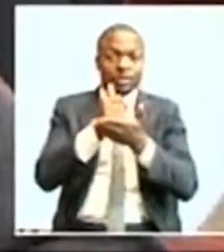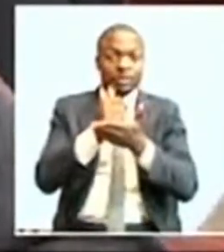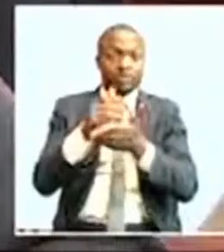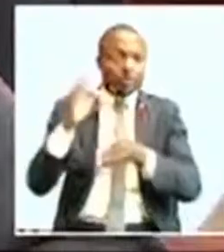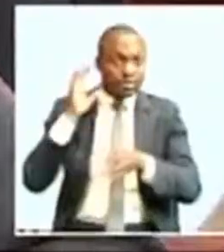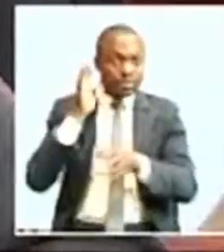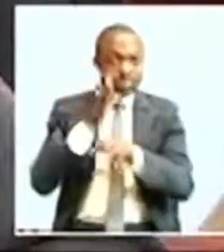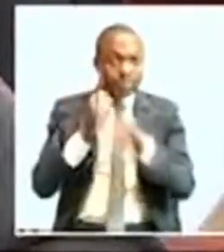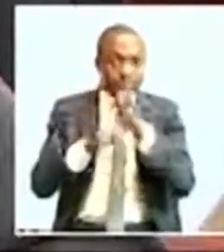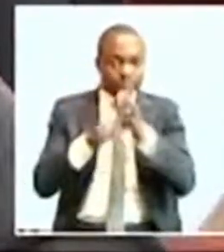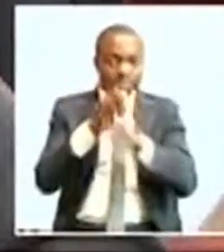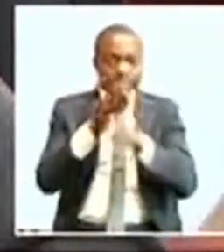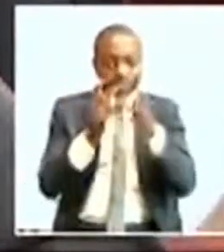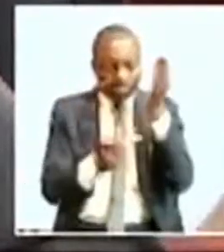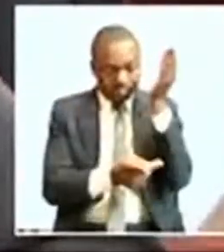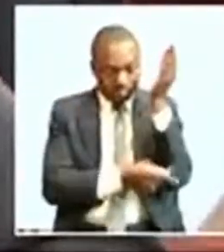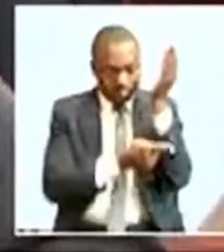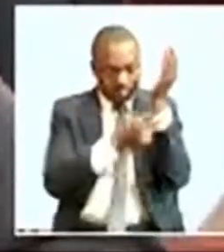to developing country